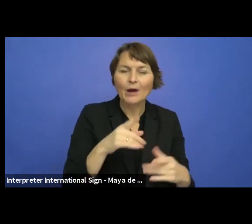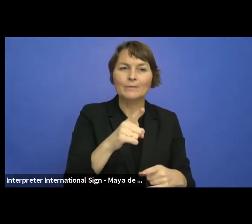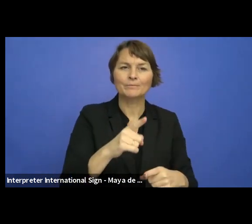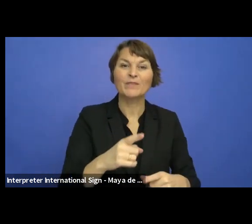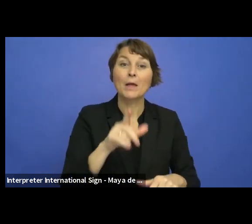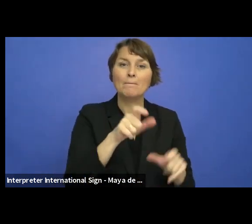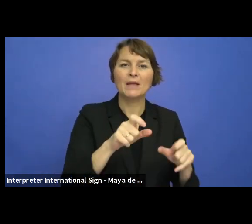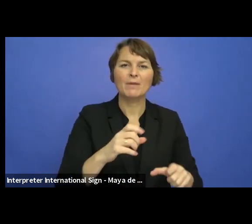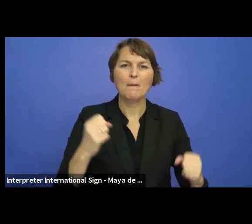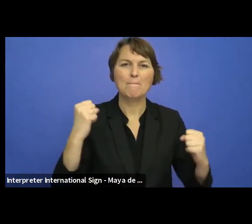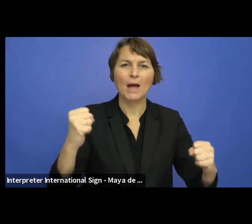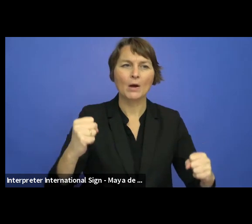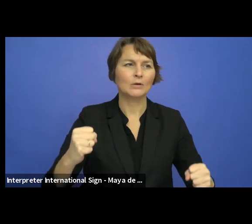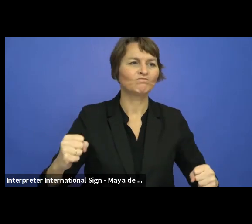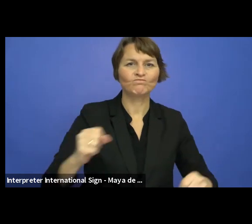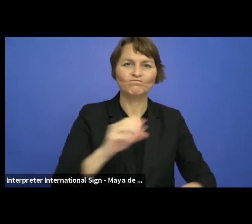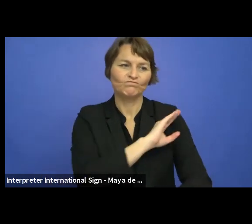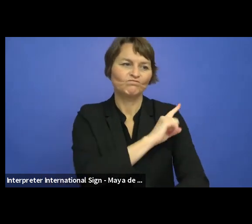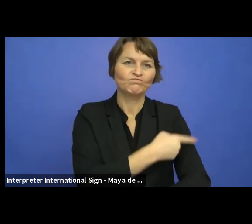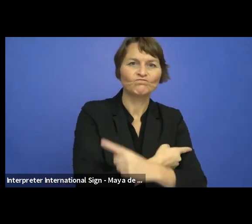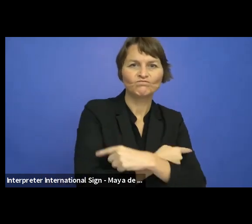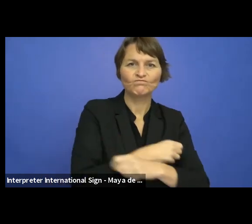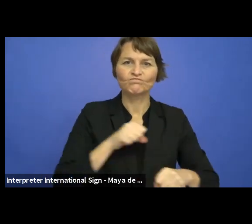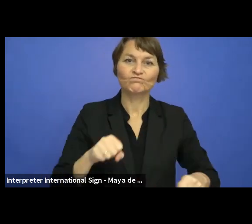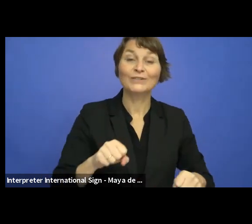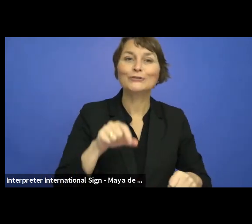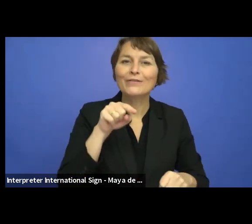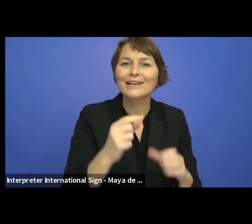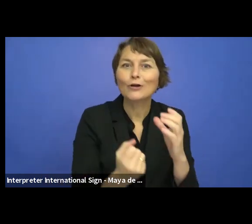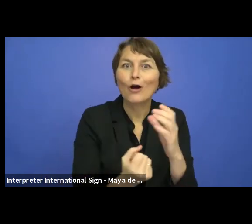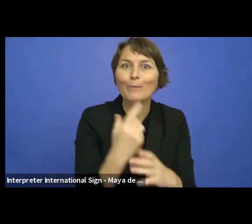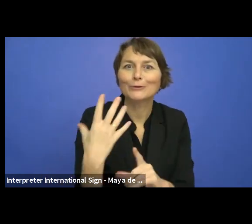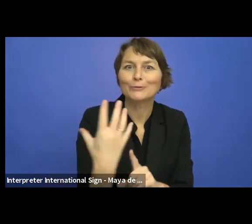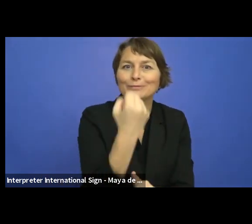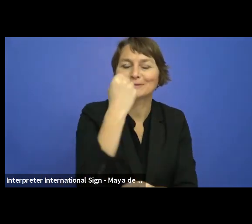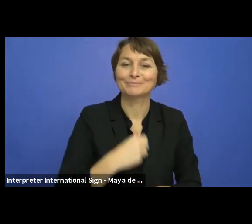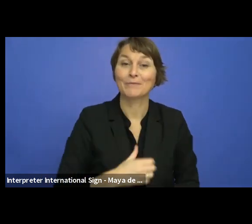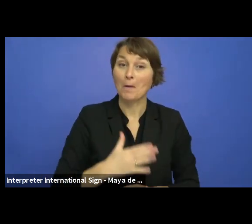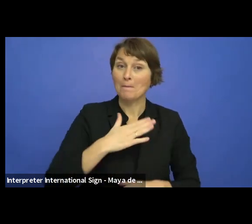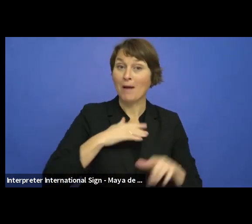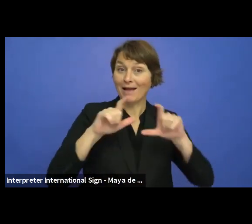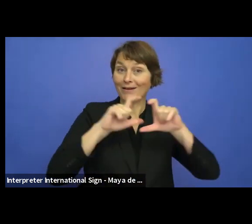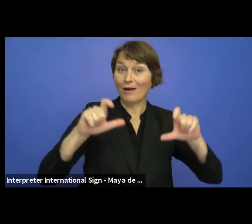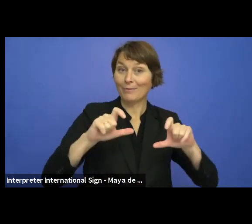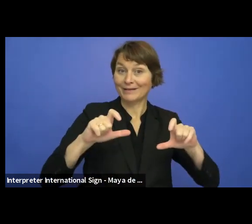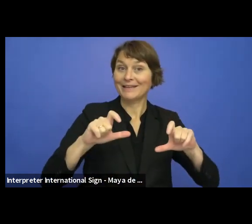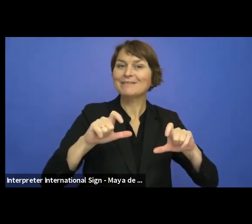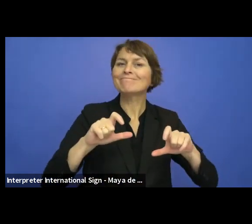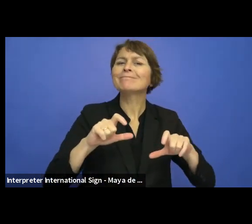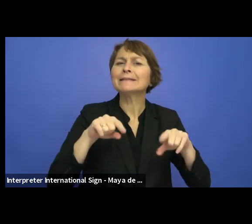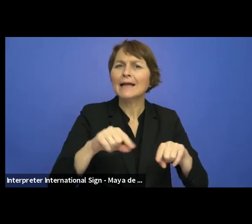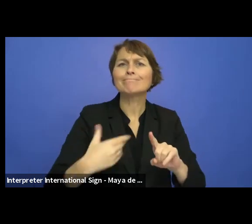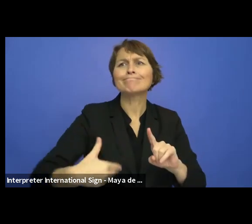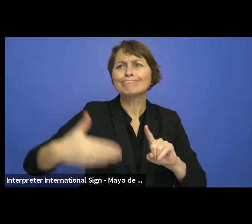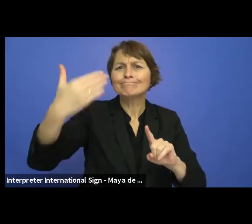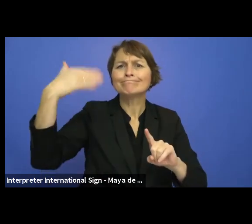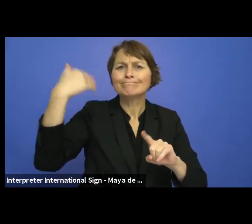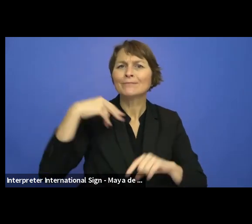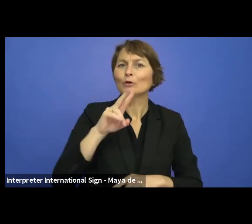lies the opportunity. So Julie's Bicycle has been deeply involved in policy since 2010, recognizing